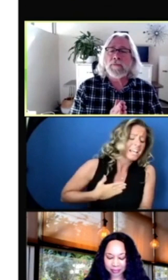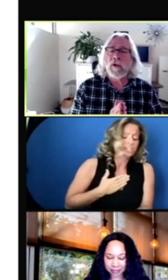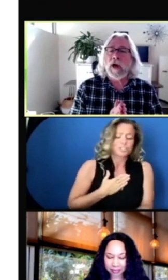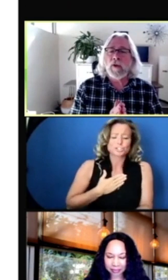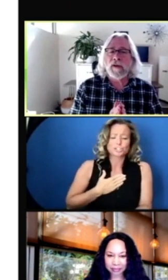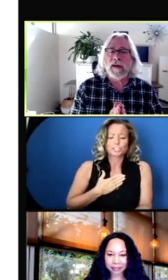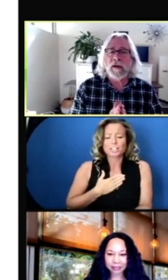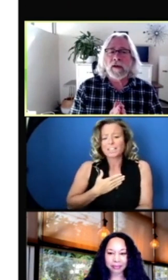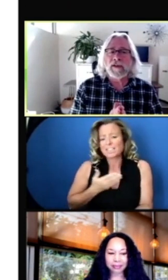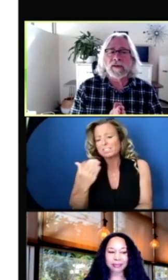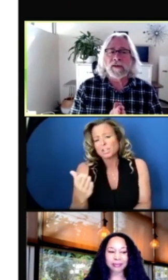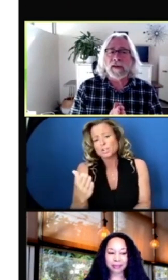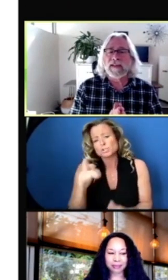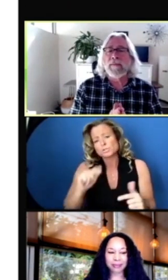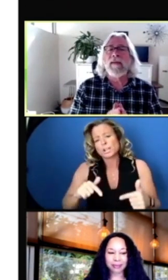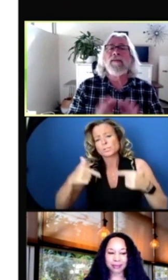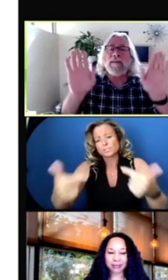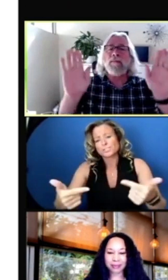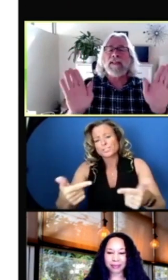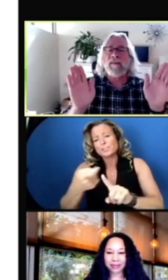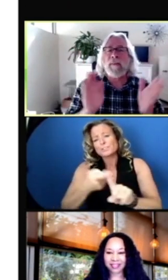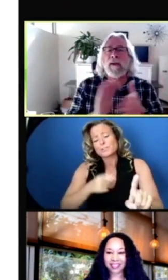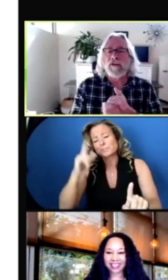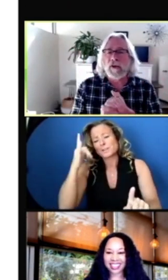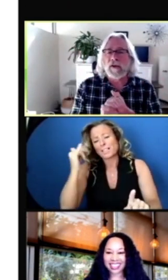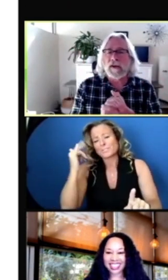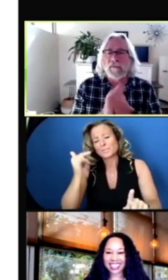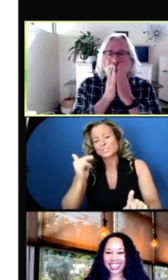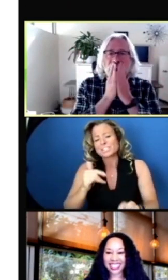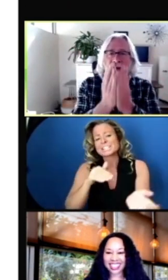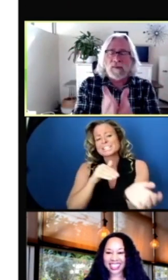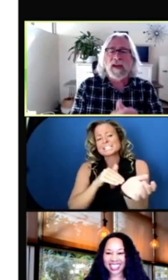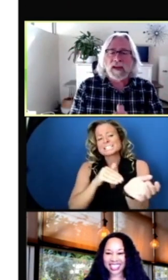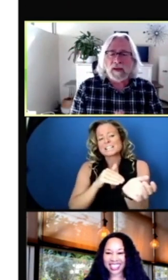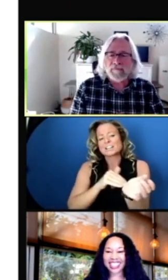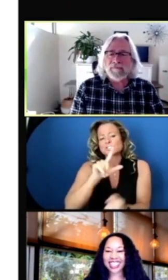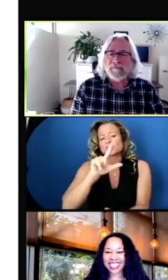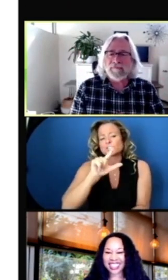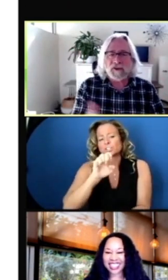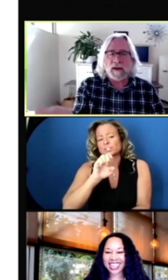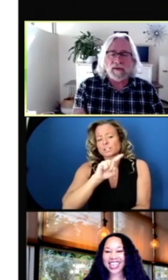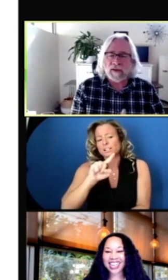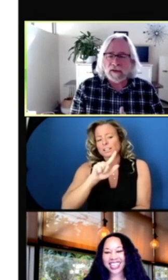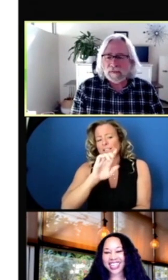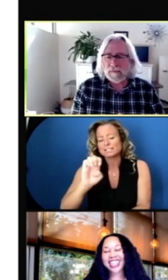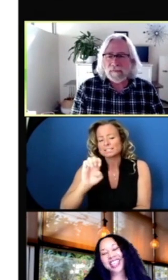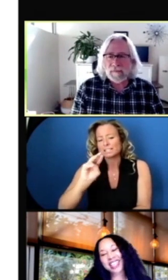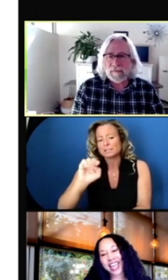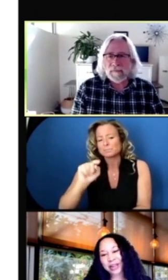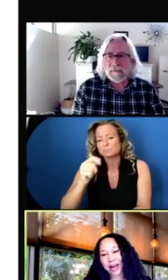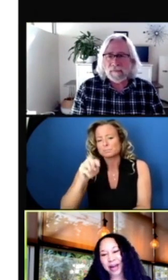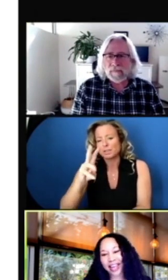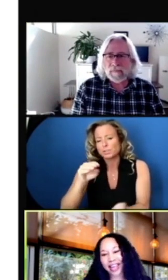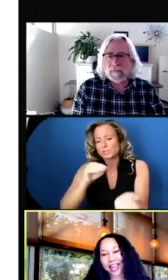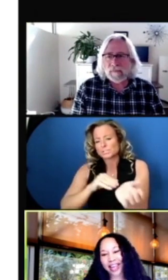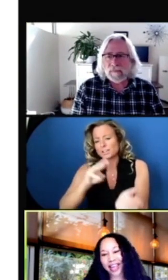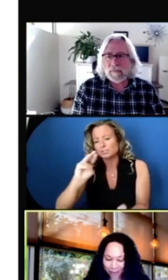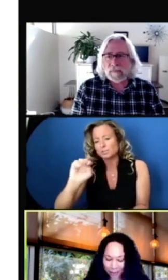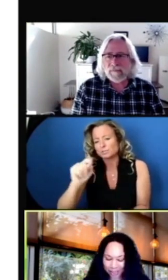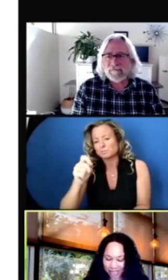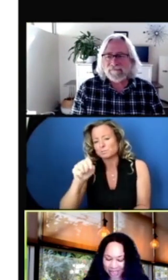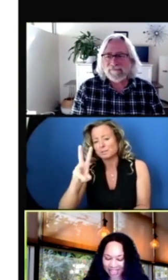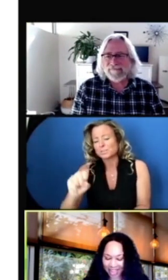turn the program over now to Dr. Lezlee Matthews. Please, everybody, enjoy your conference, and thank you. Dr. Matthews. Thank you, Michael.